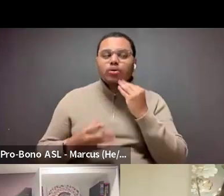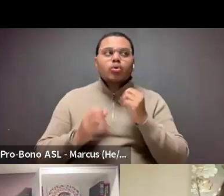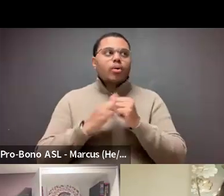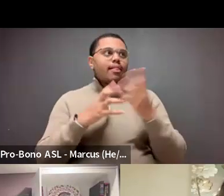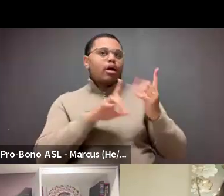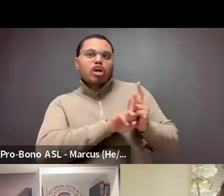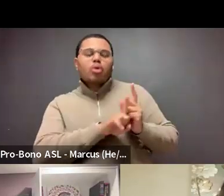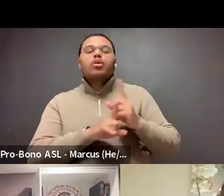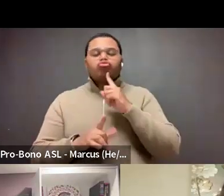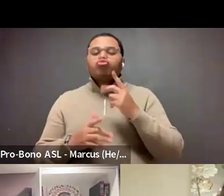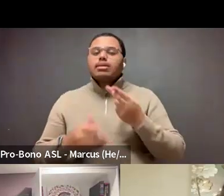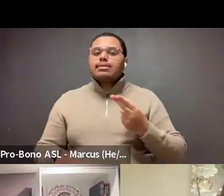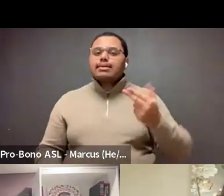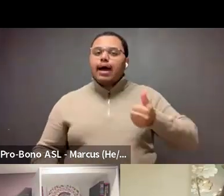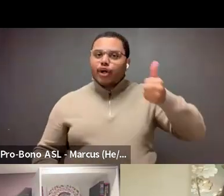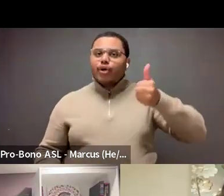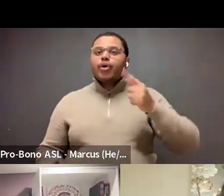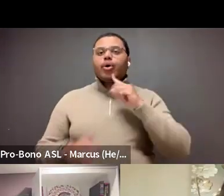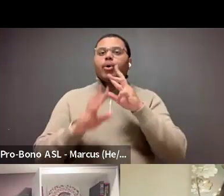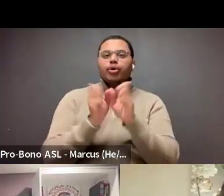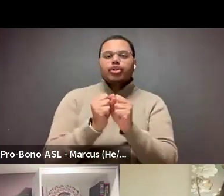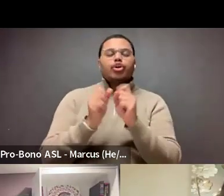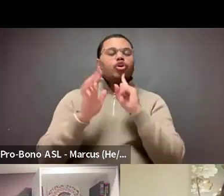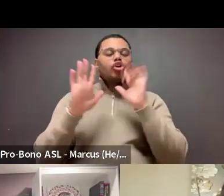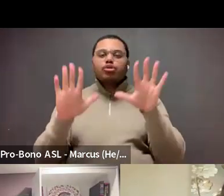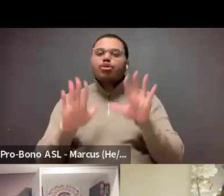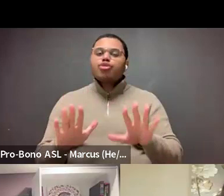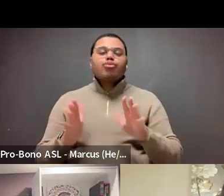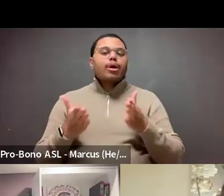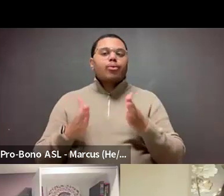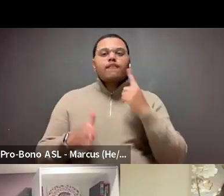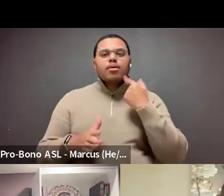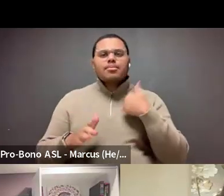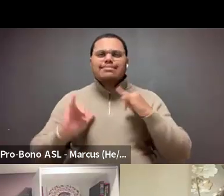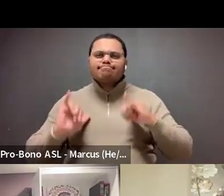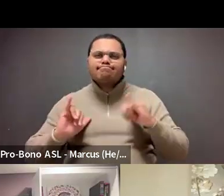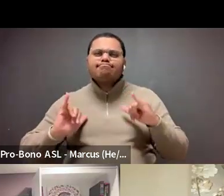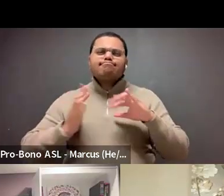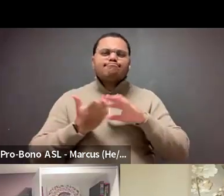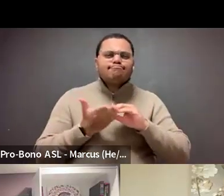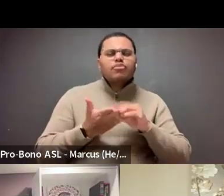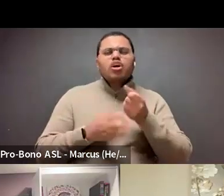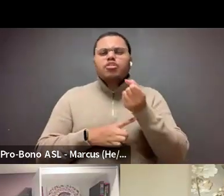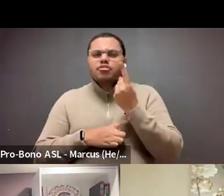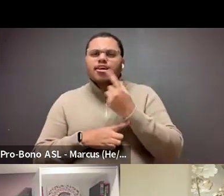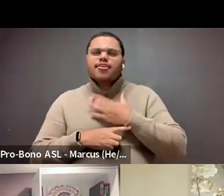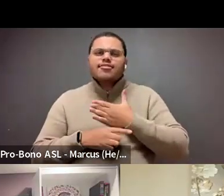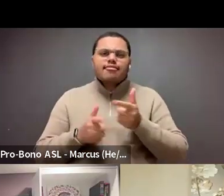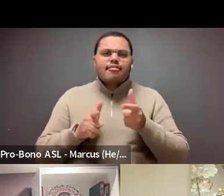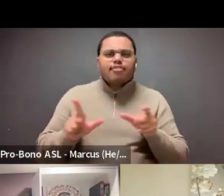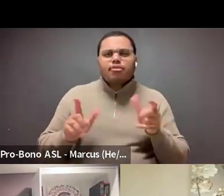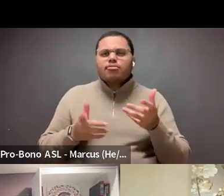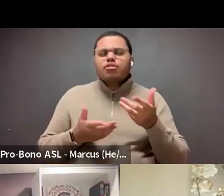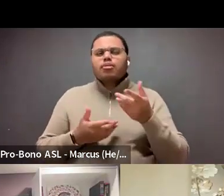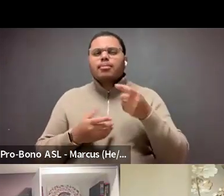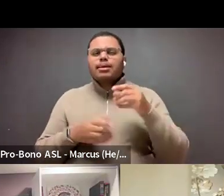higher. And so workshops were a great way for me to get my feet wet, to start to understand consent language, to start being in the room,